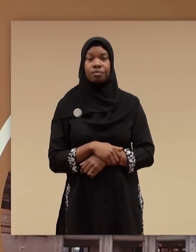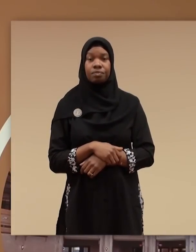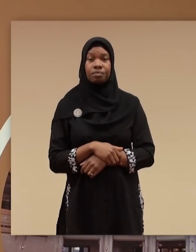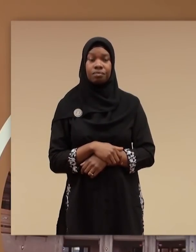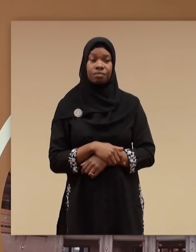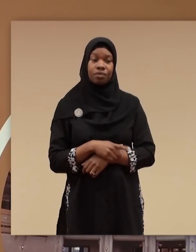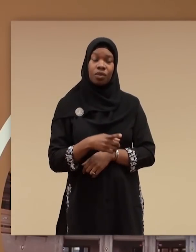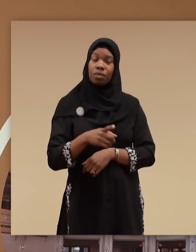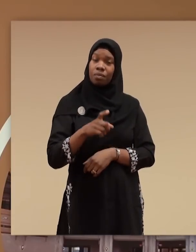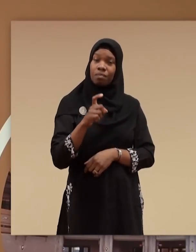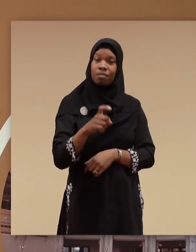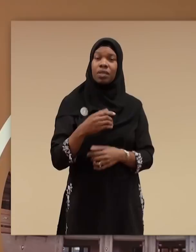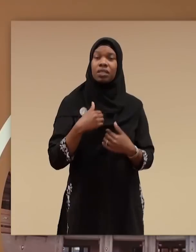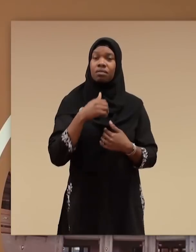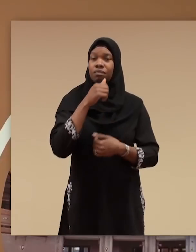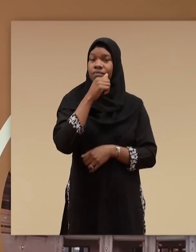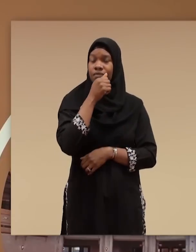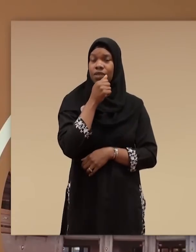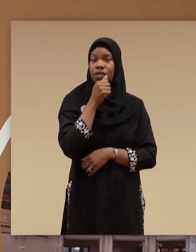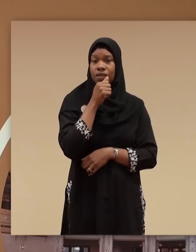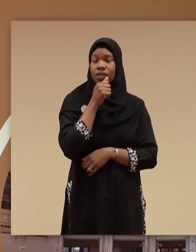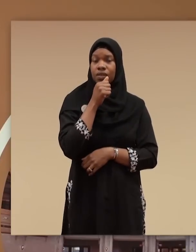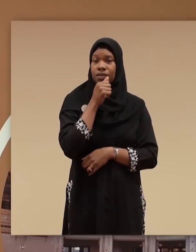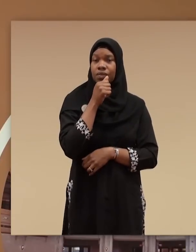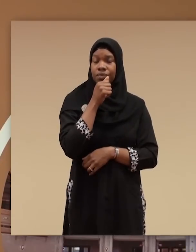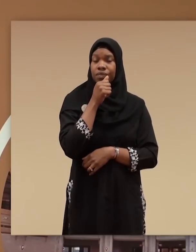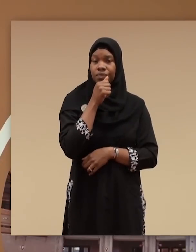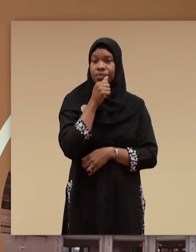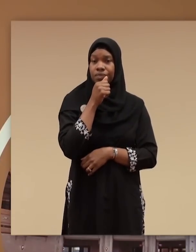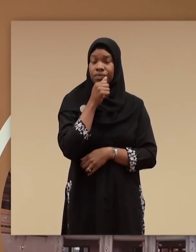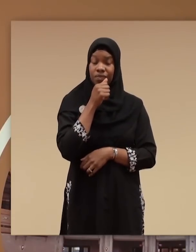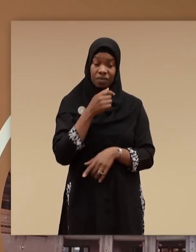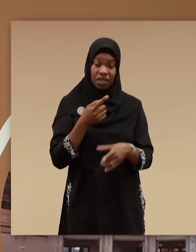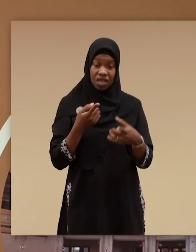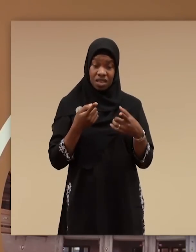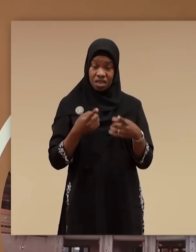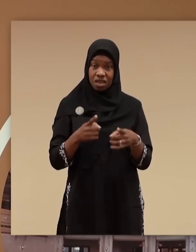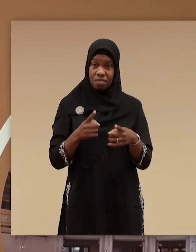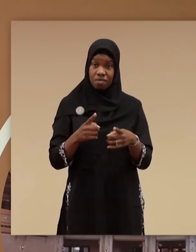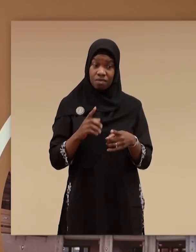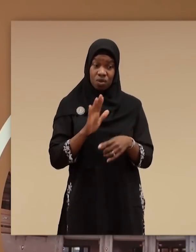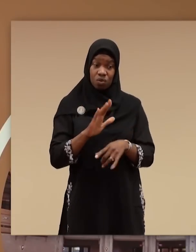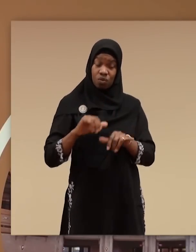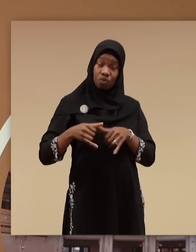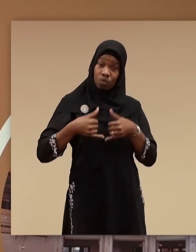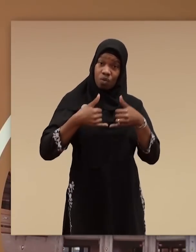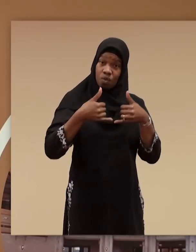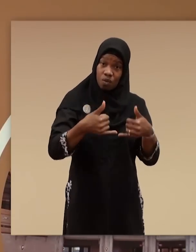patient, your abode, your final residence will be in heaven.